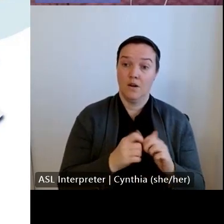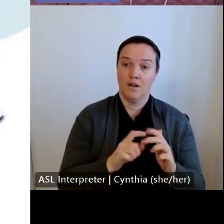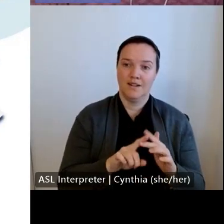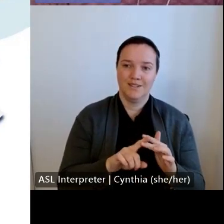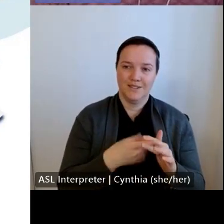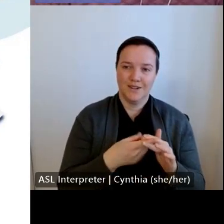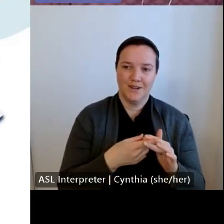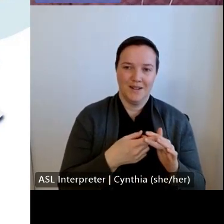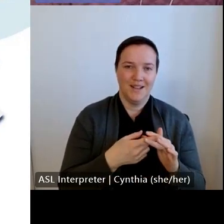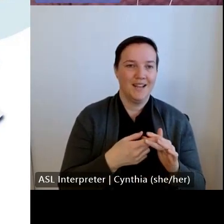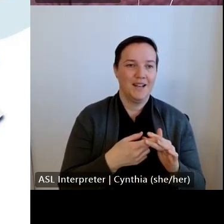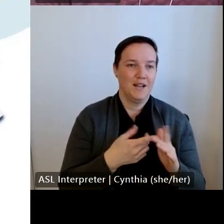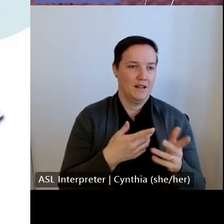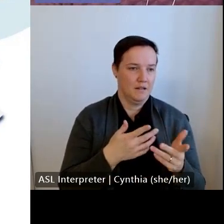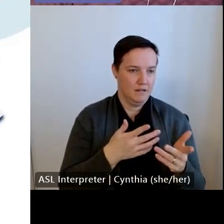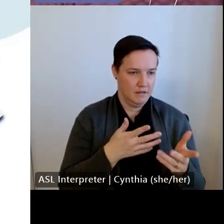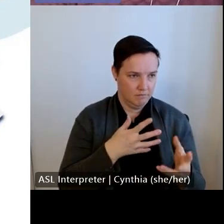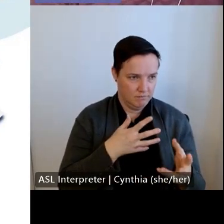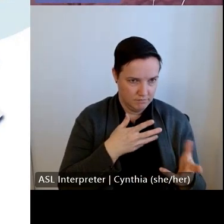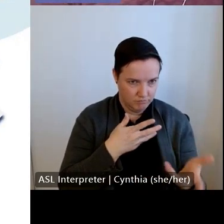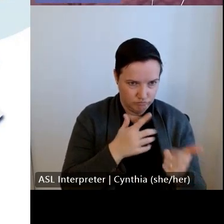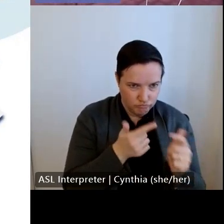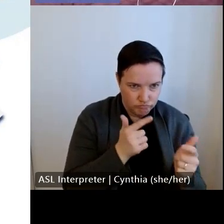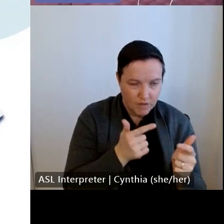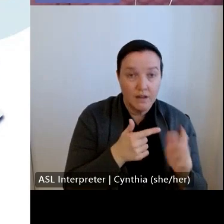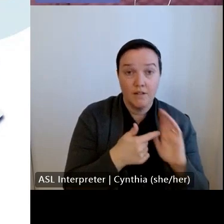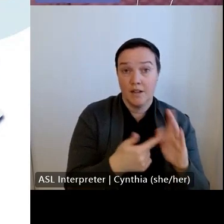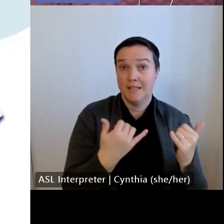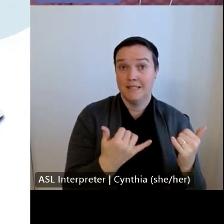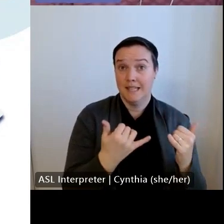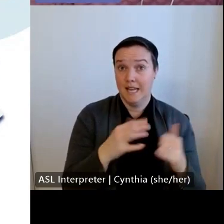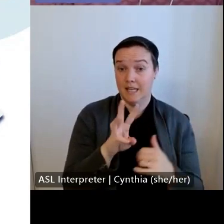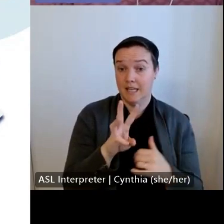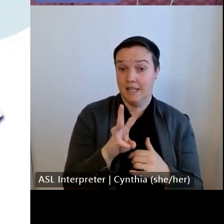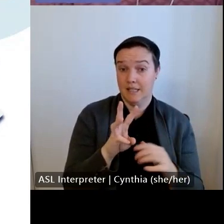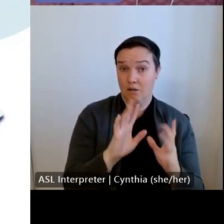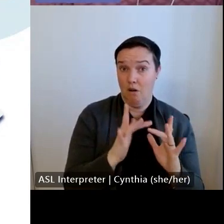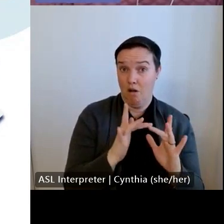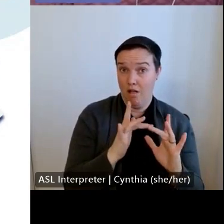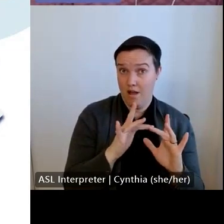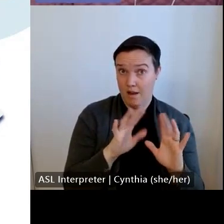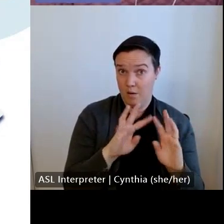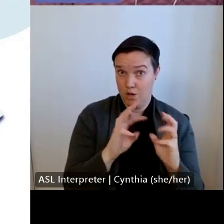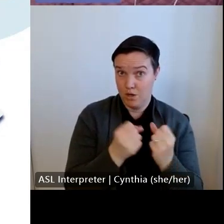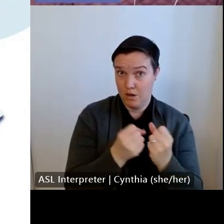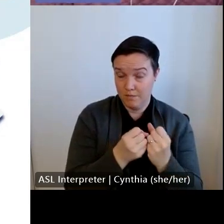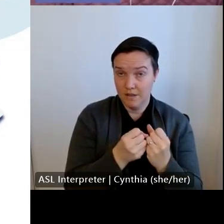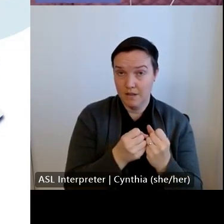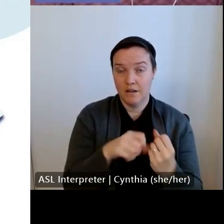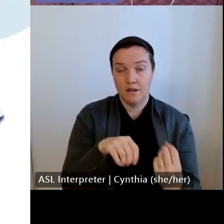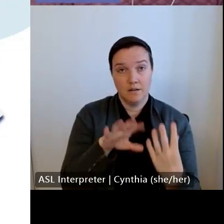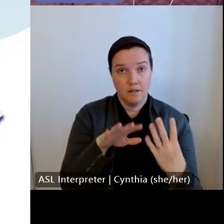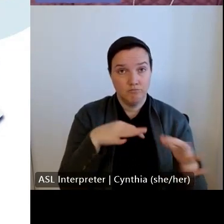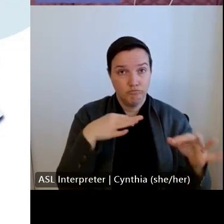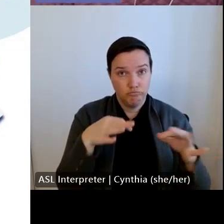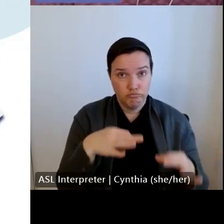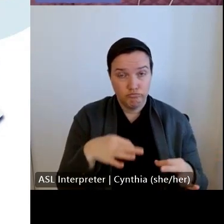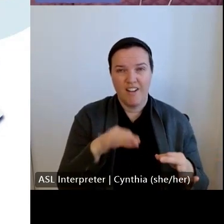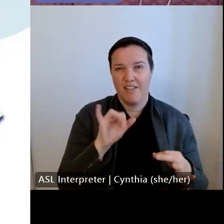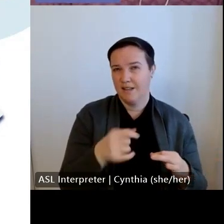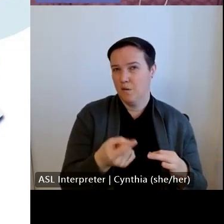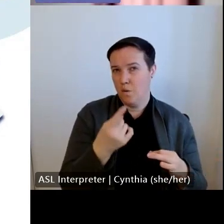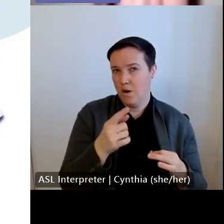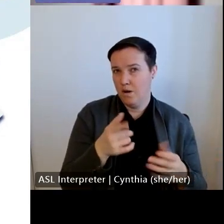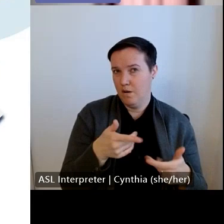beginning with engaging. Sessions like today's webinars are one of the ways that we try and engage with job